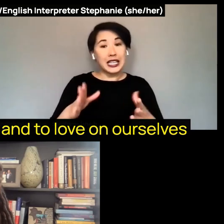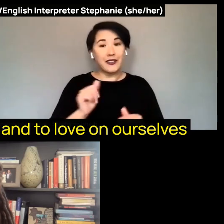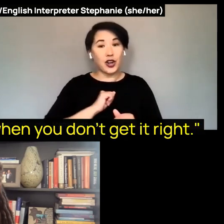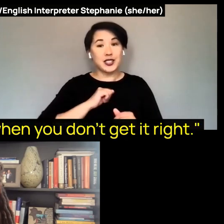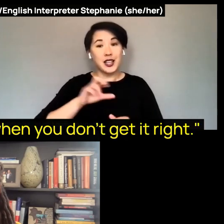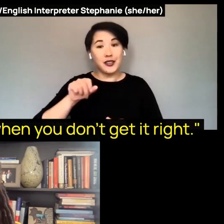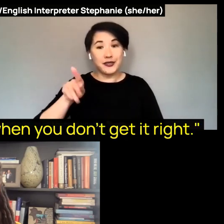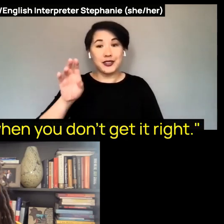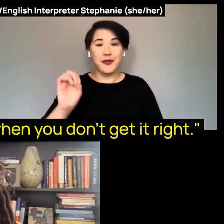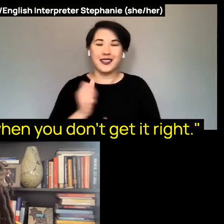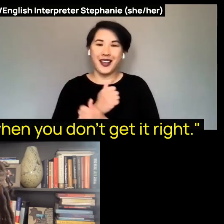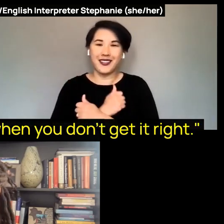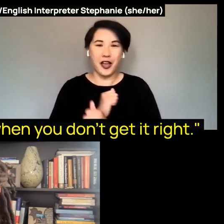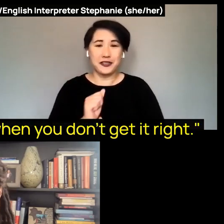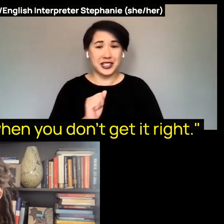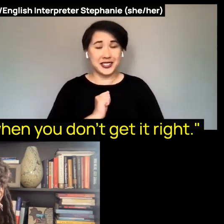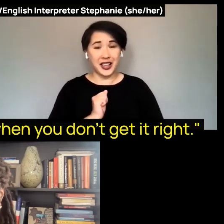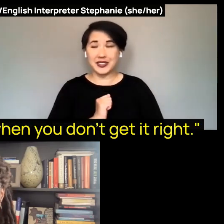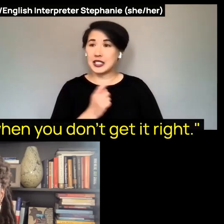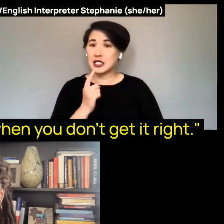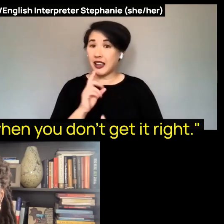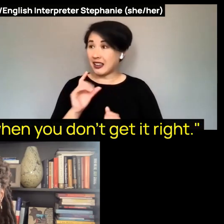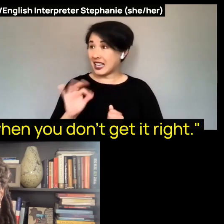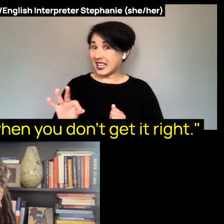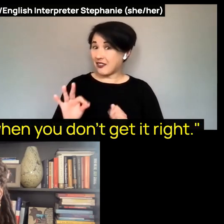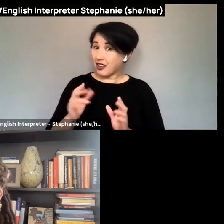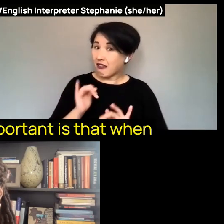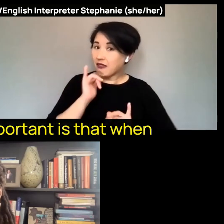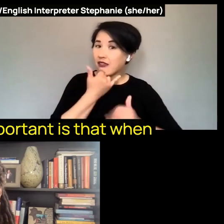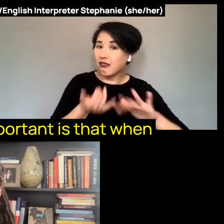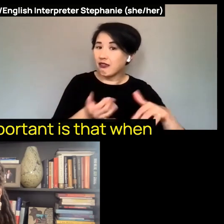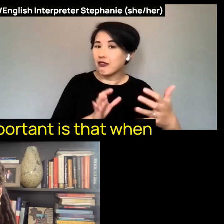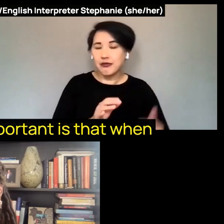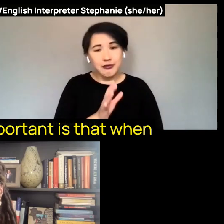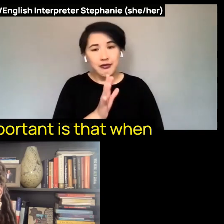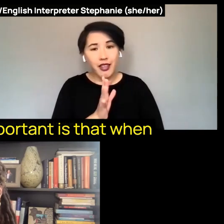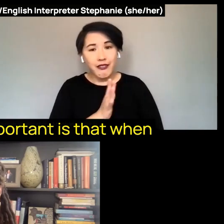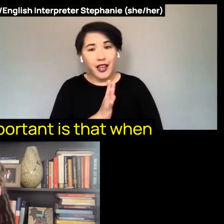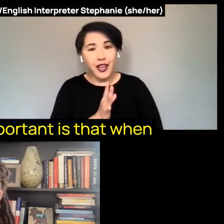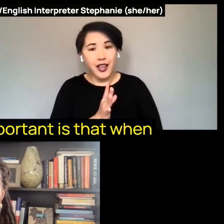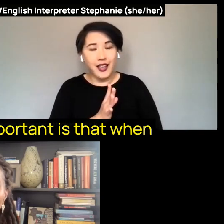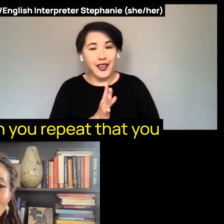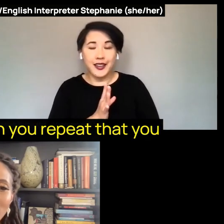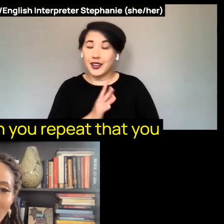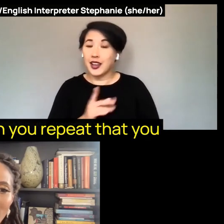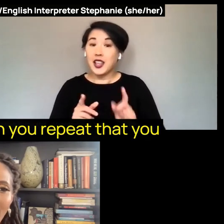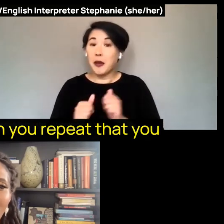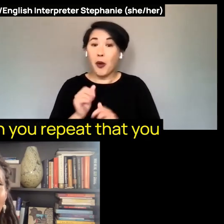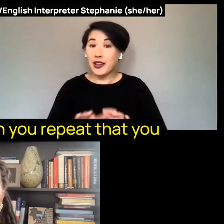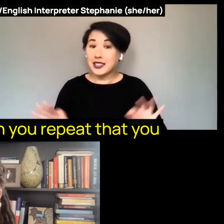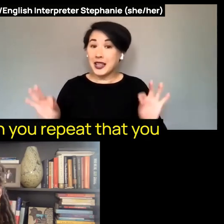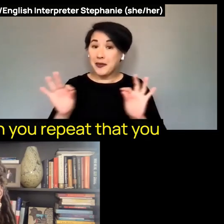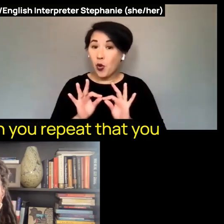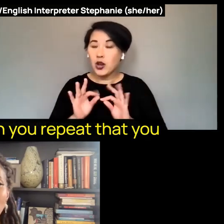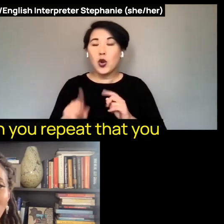on ourselves enough to say, it's okay when you don't get it right. But what's more important is that when you set